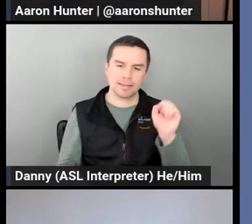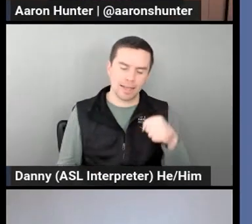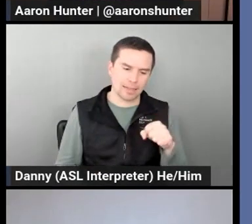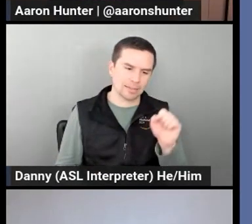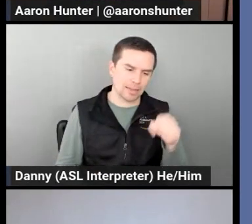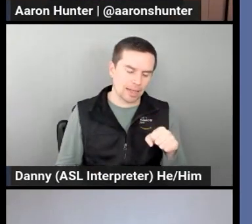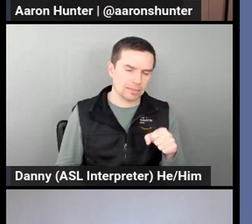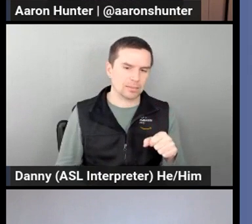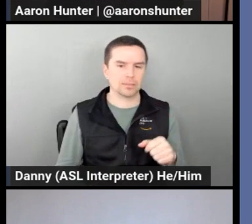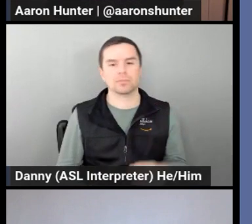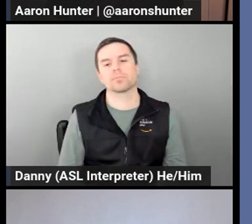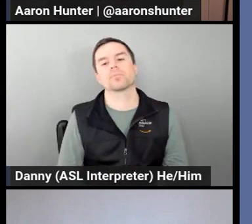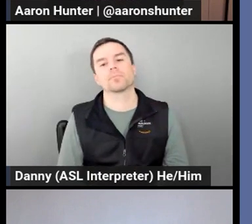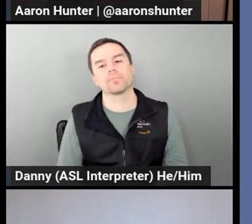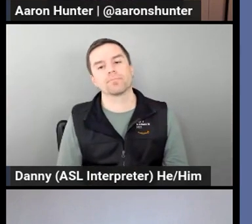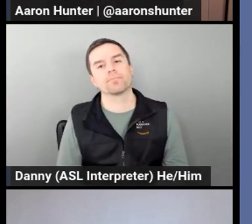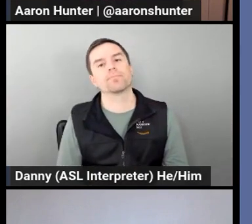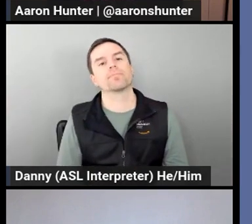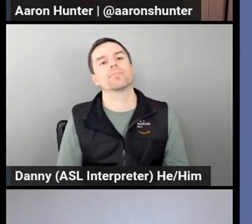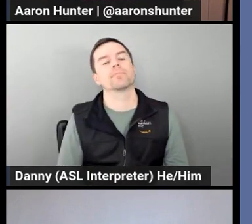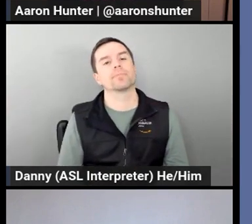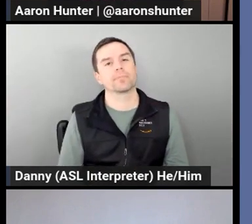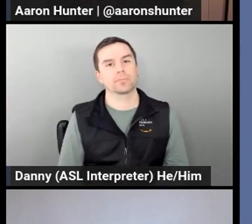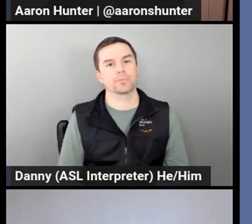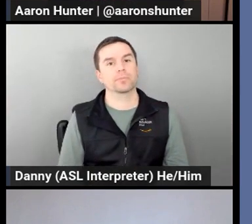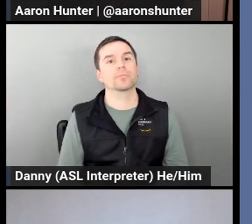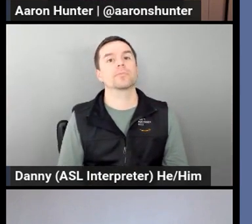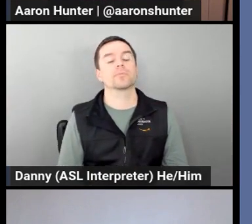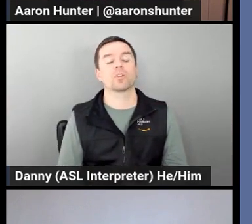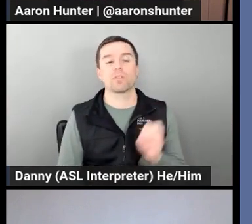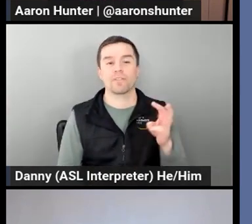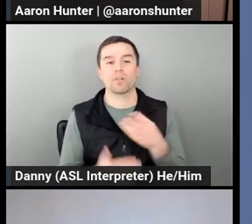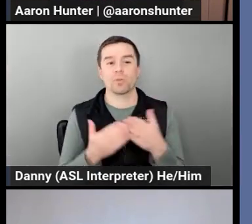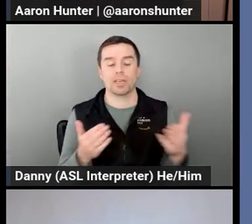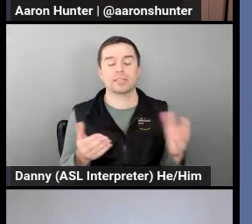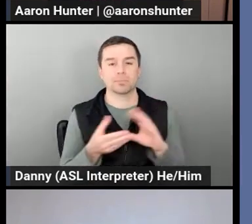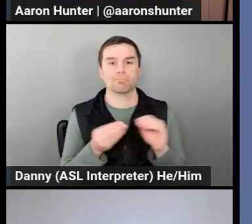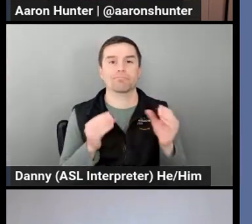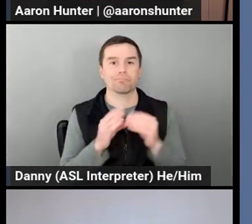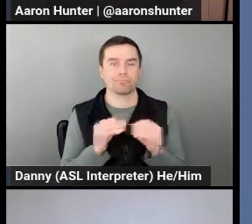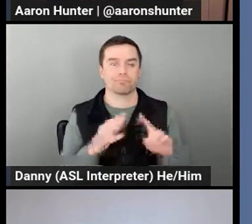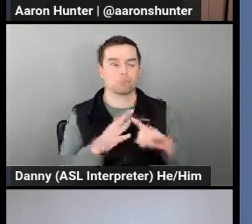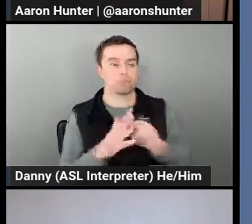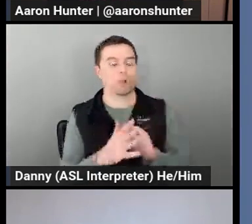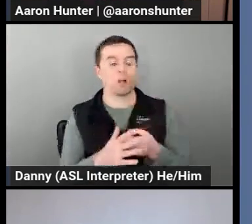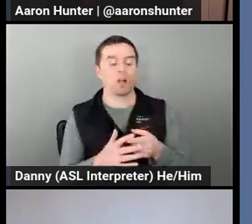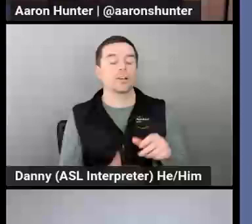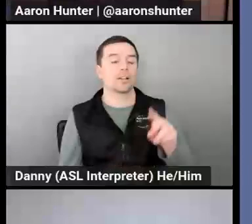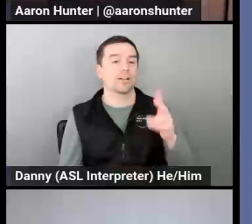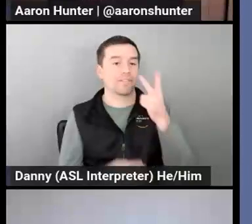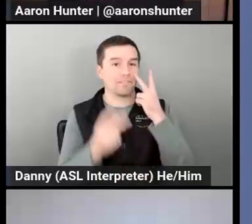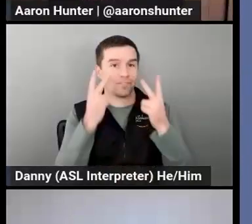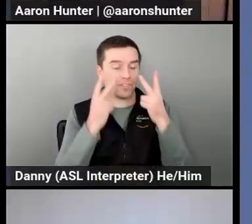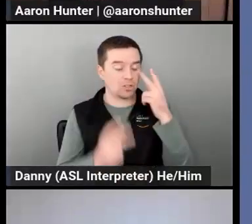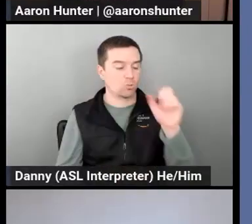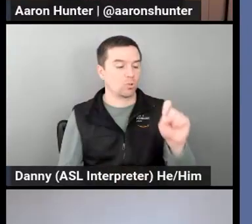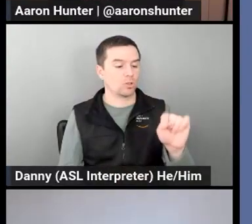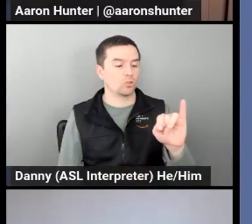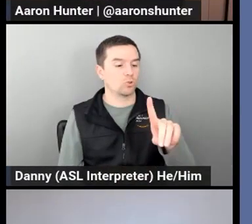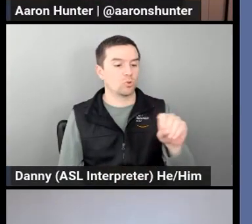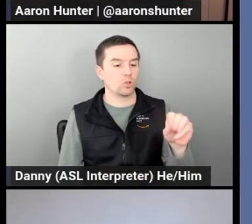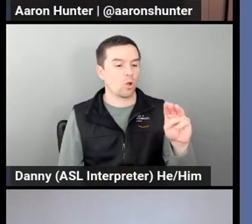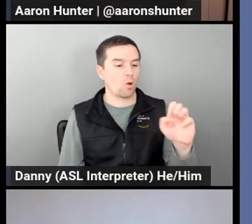modernization in general? Yeah, so I'll mention two things. To get started, you can just go to Visual Studio Marketplace, type in AWS Toolkit for